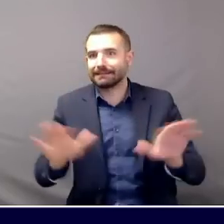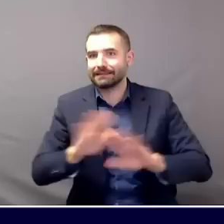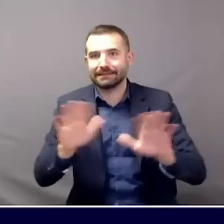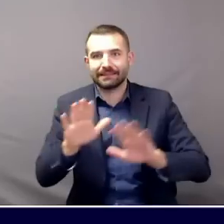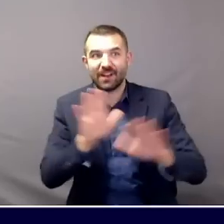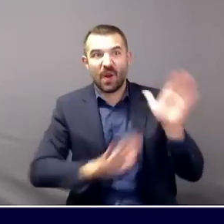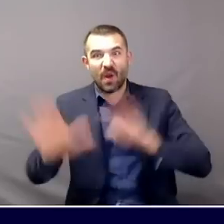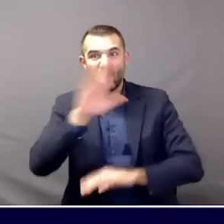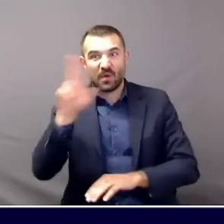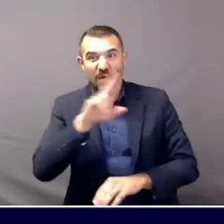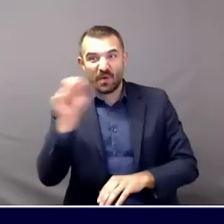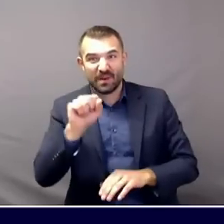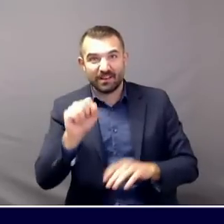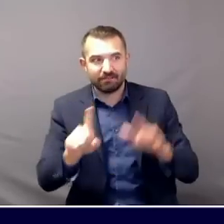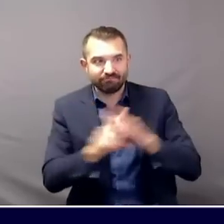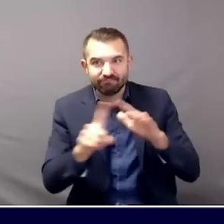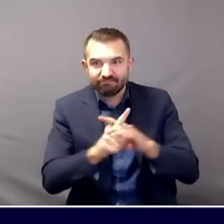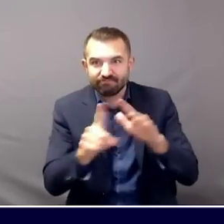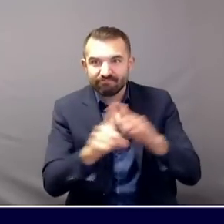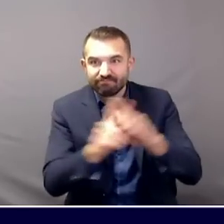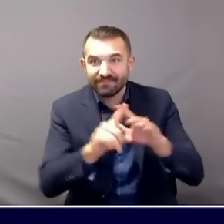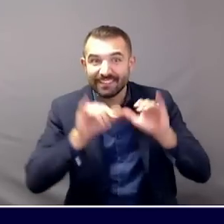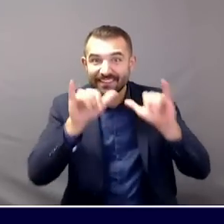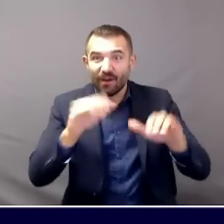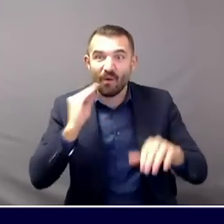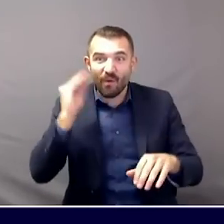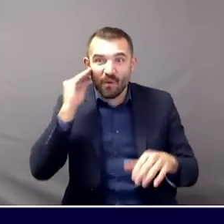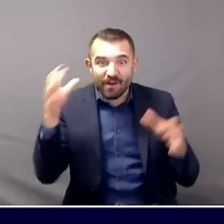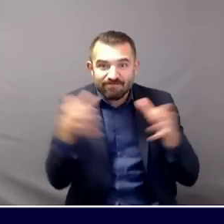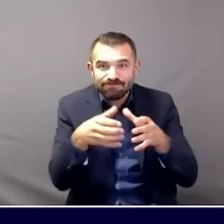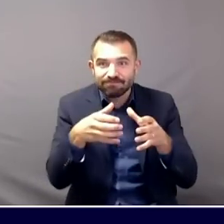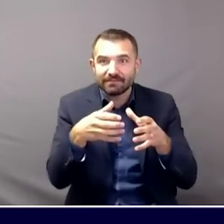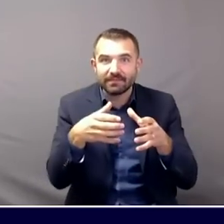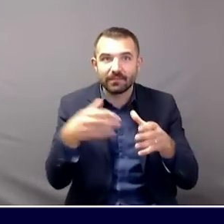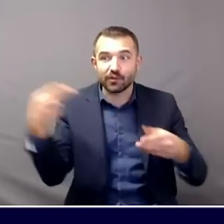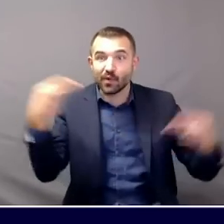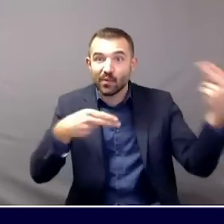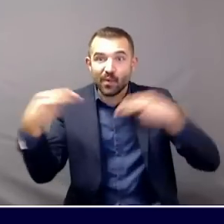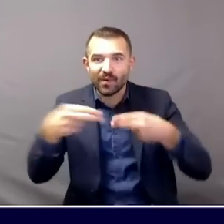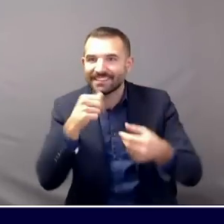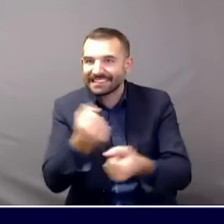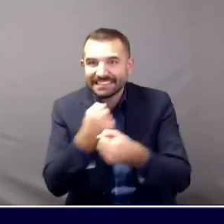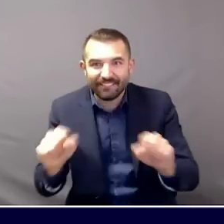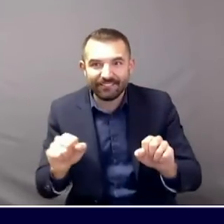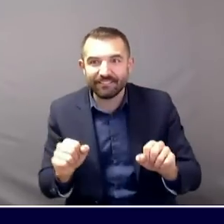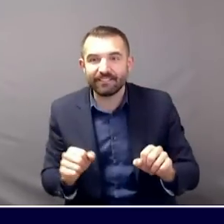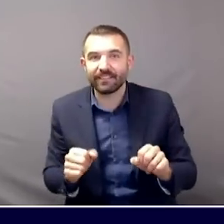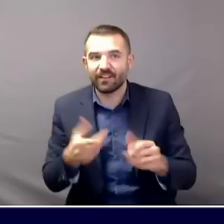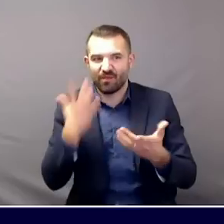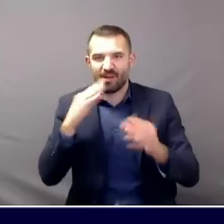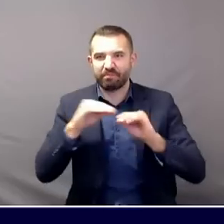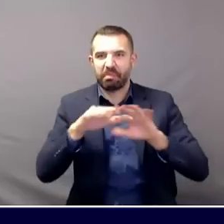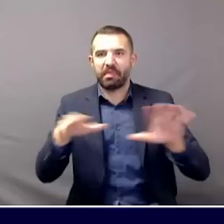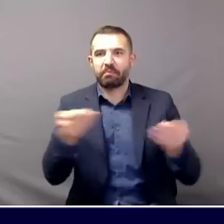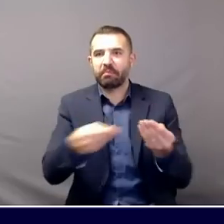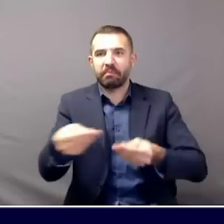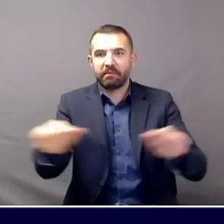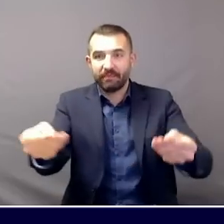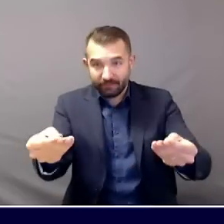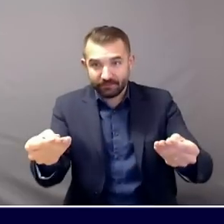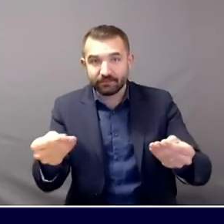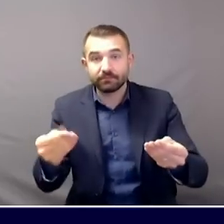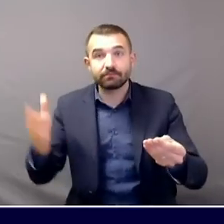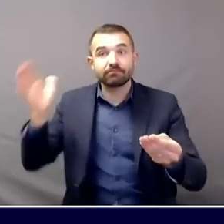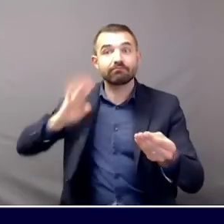So after months of maintaining one of the lowest COVID-19 transmission rates in the country, Maine, like every other state in the nation, has seen a